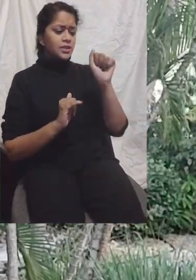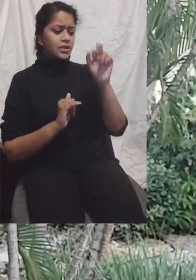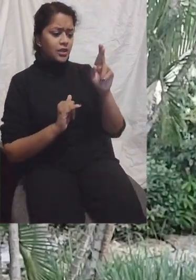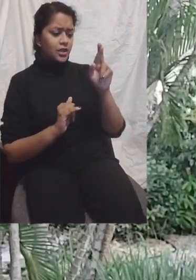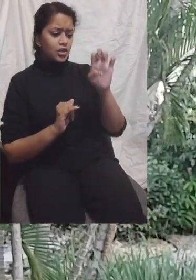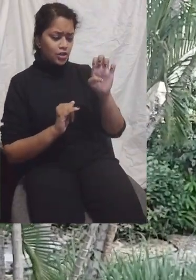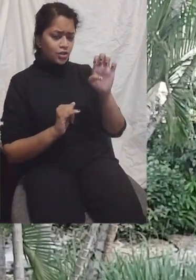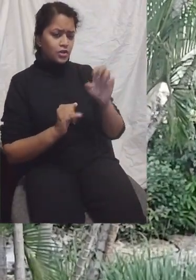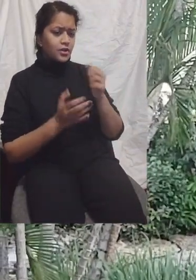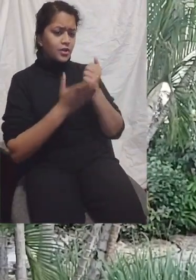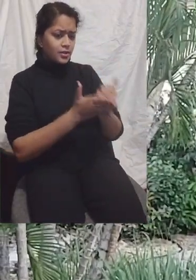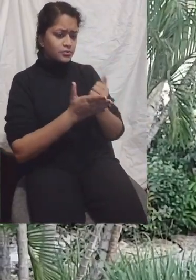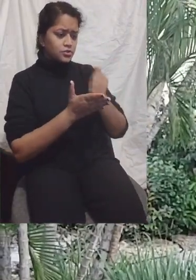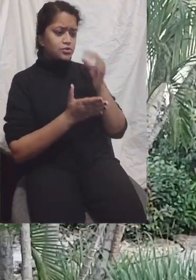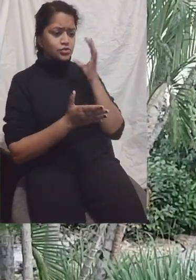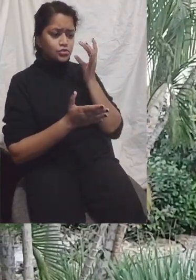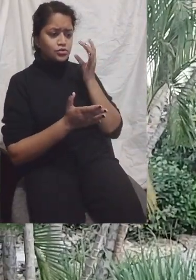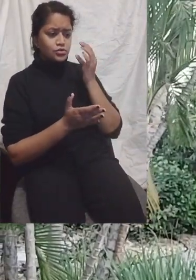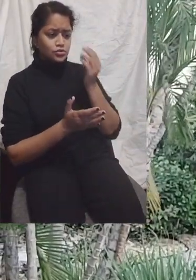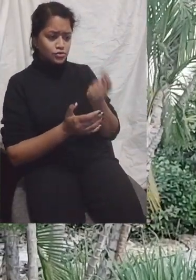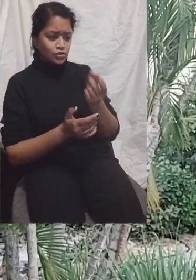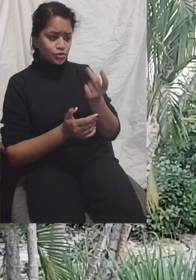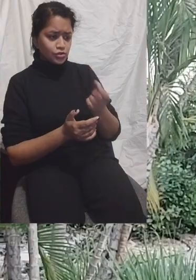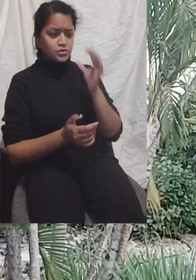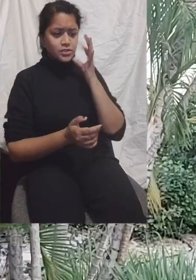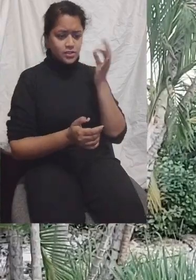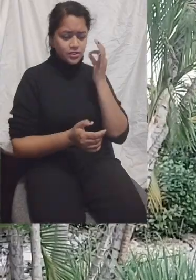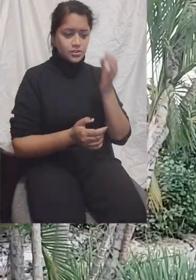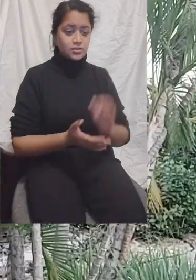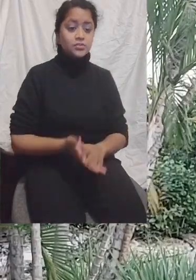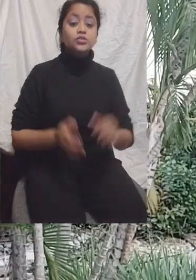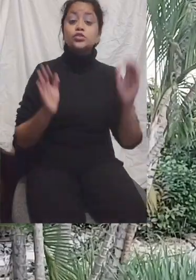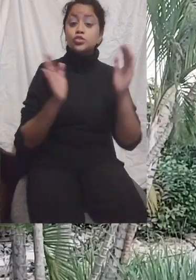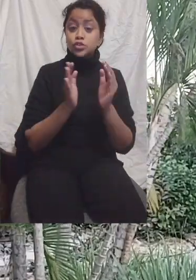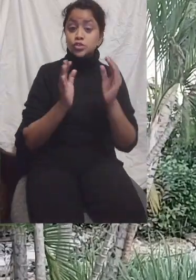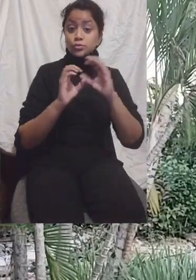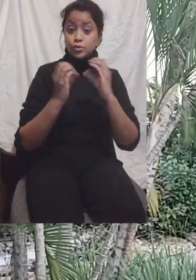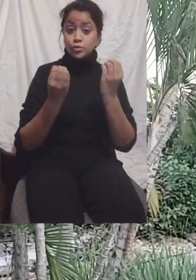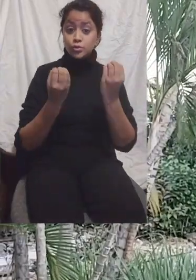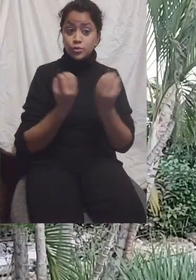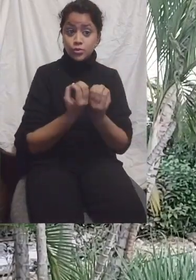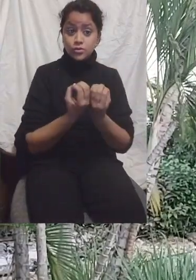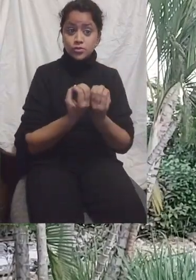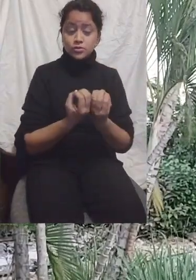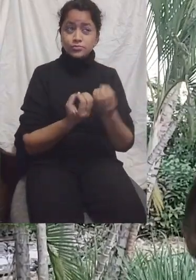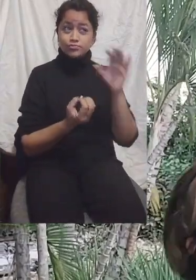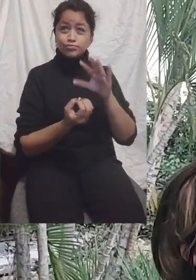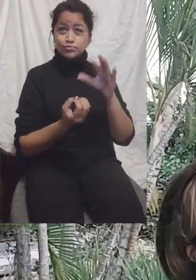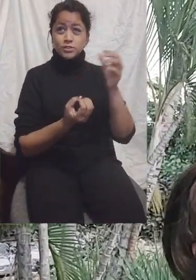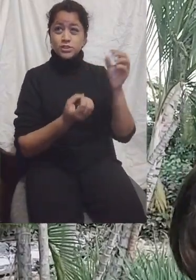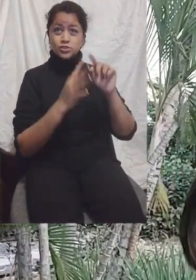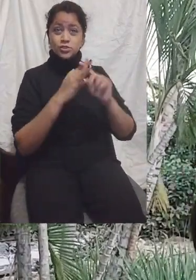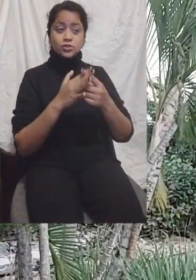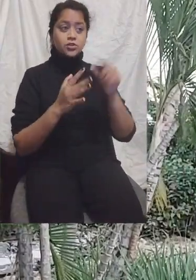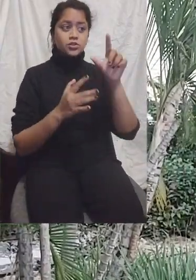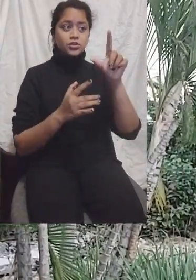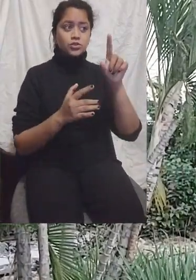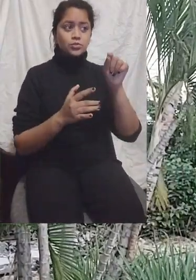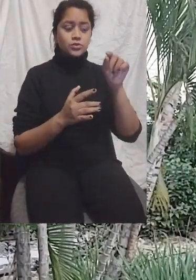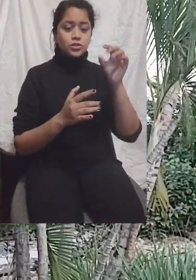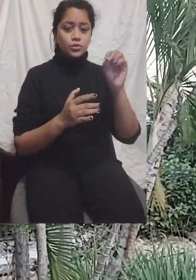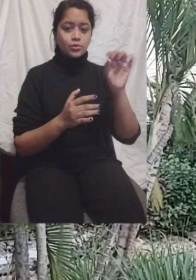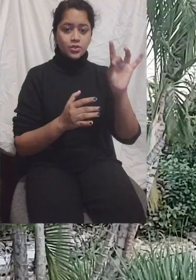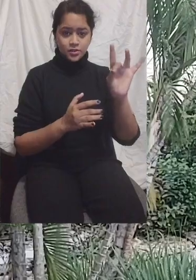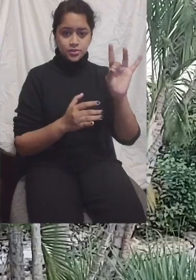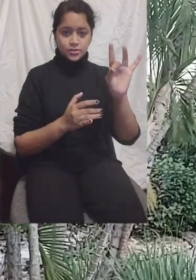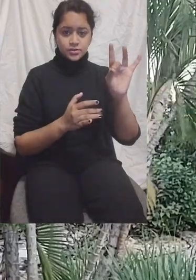Yes. So how does C.A.R.E help dogs and cats? Okay, so C.A.R.E is